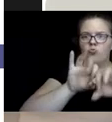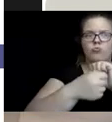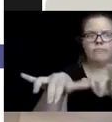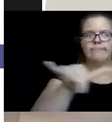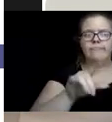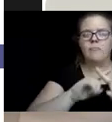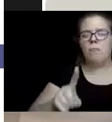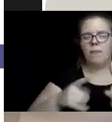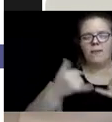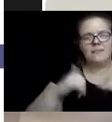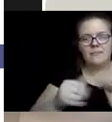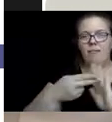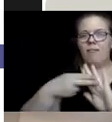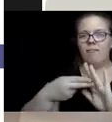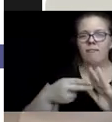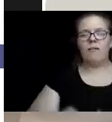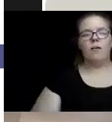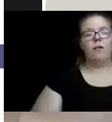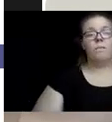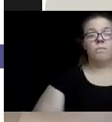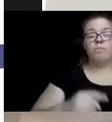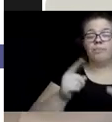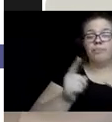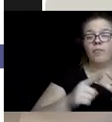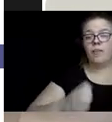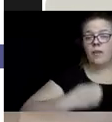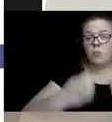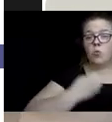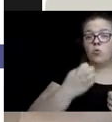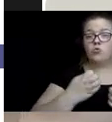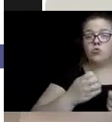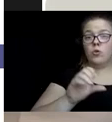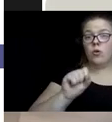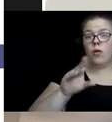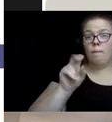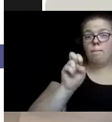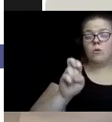Emotional abuse can be those criticisms, those negative comments.